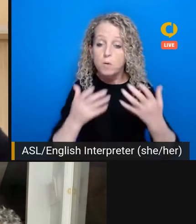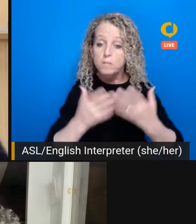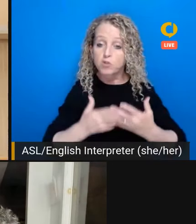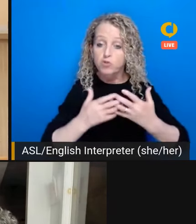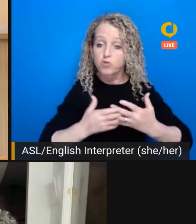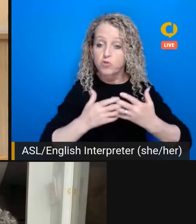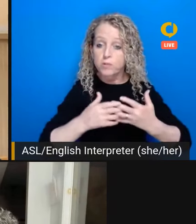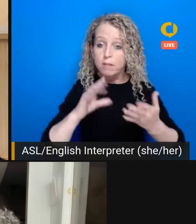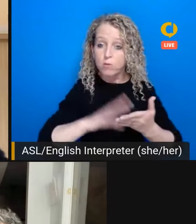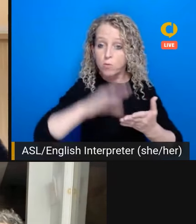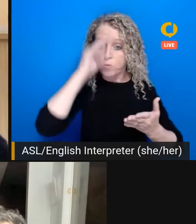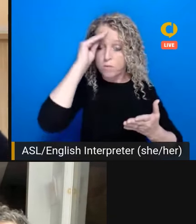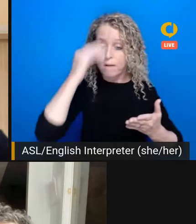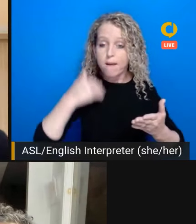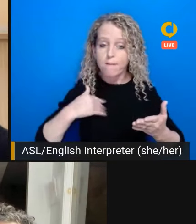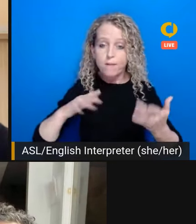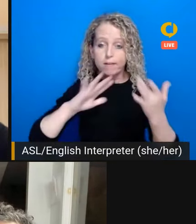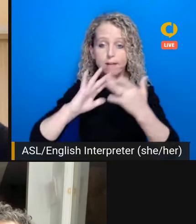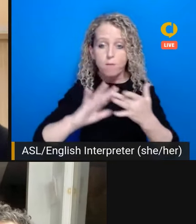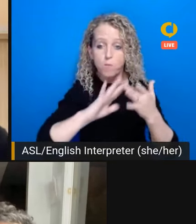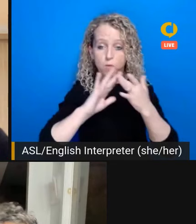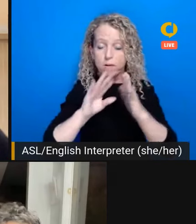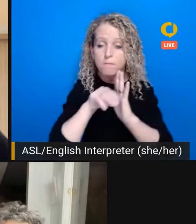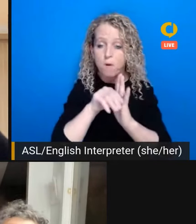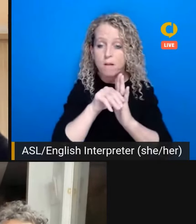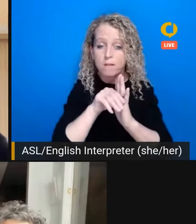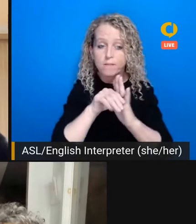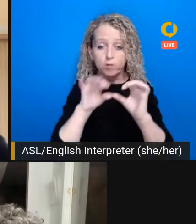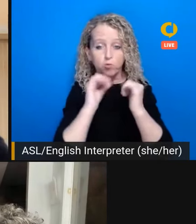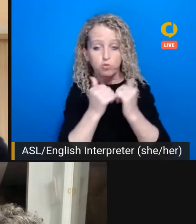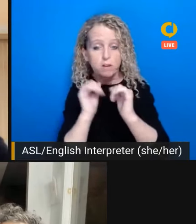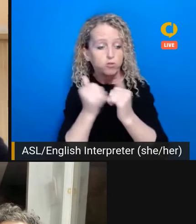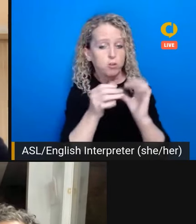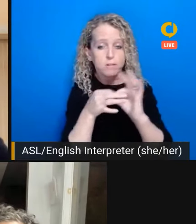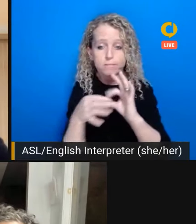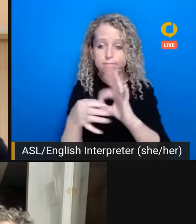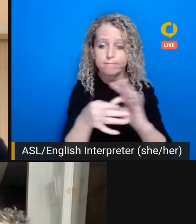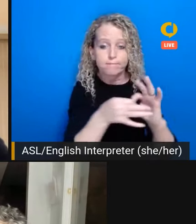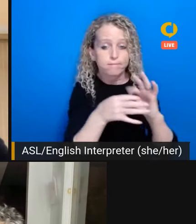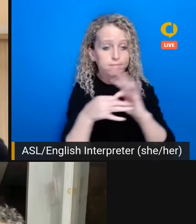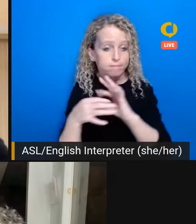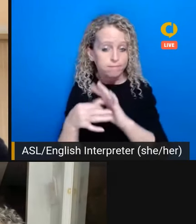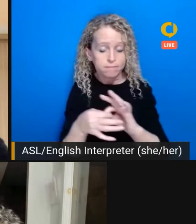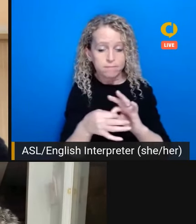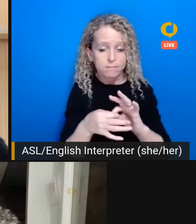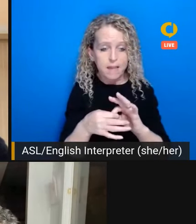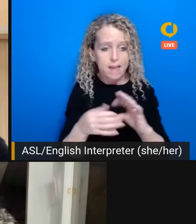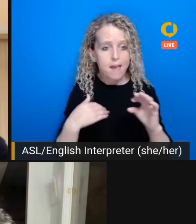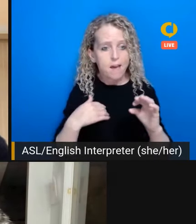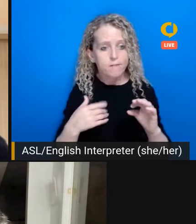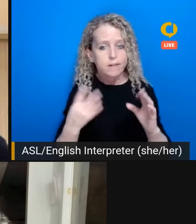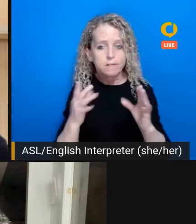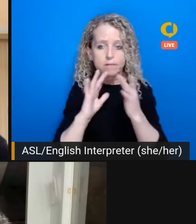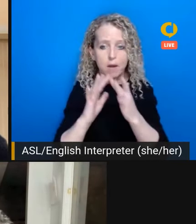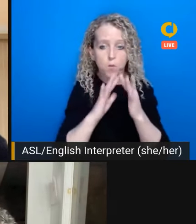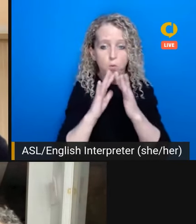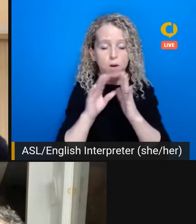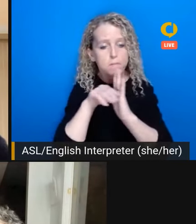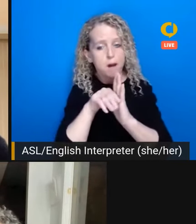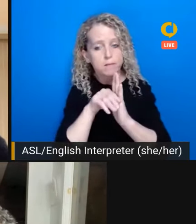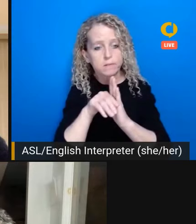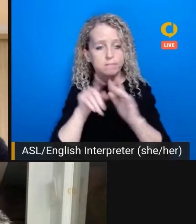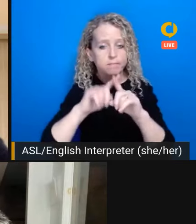of associations, which is supposed to, it was inspired by networked models of memory and how the brain